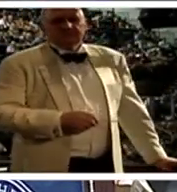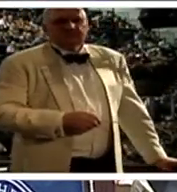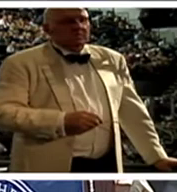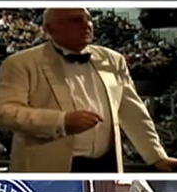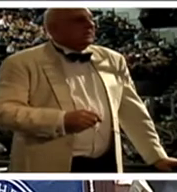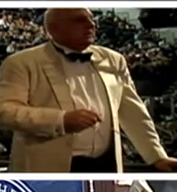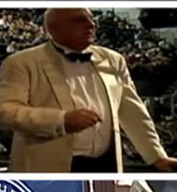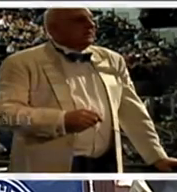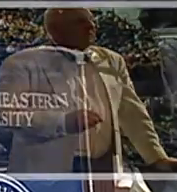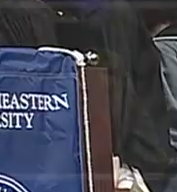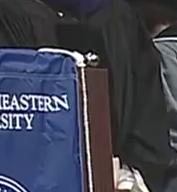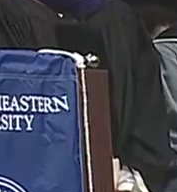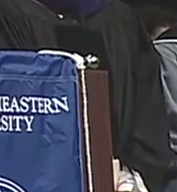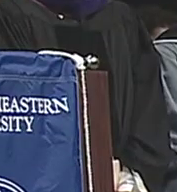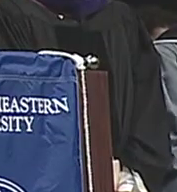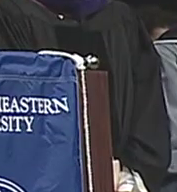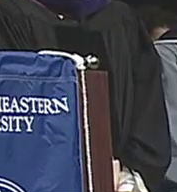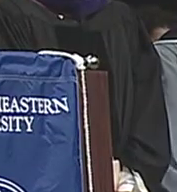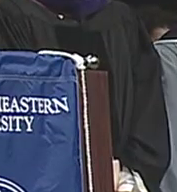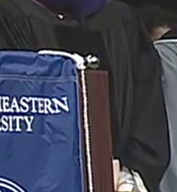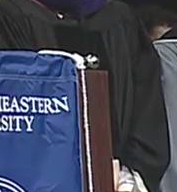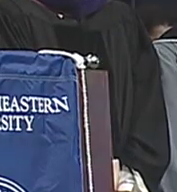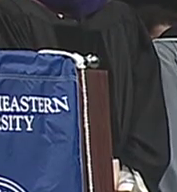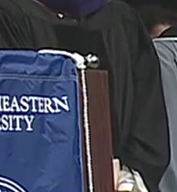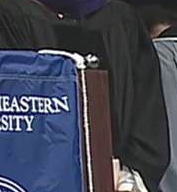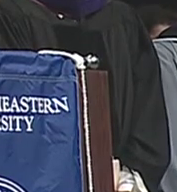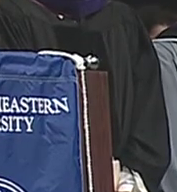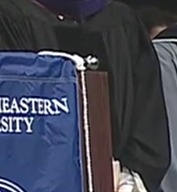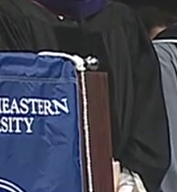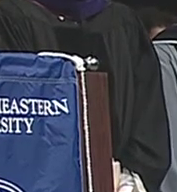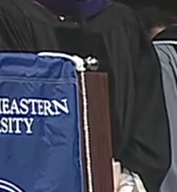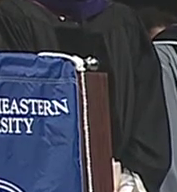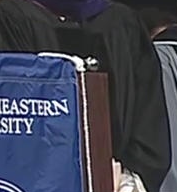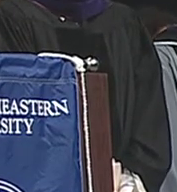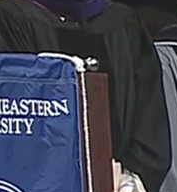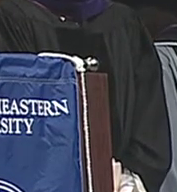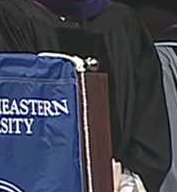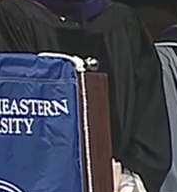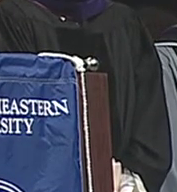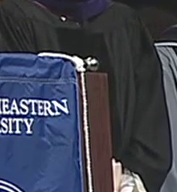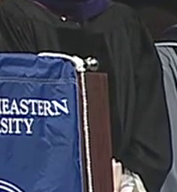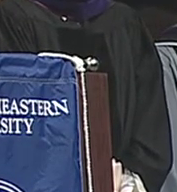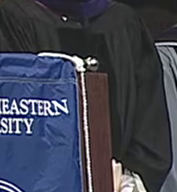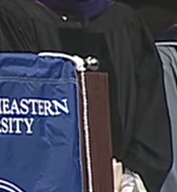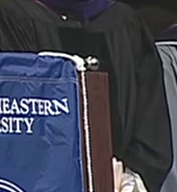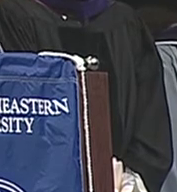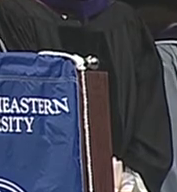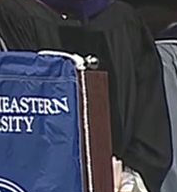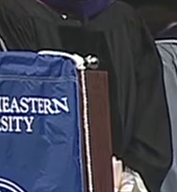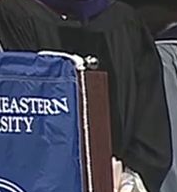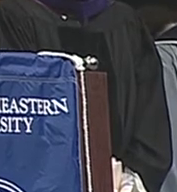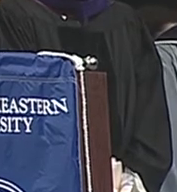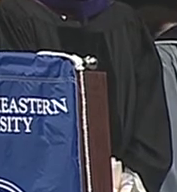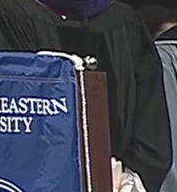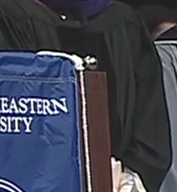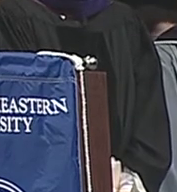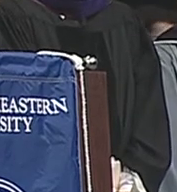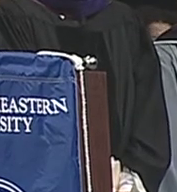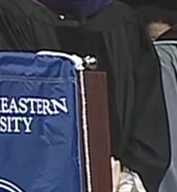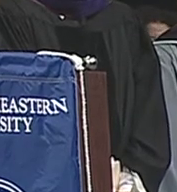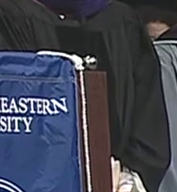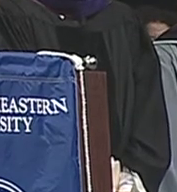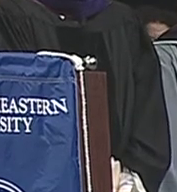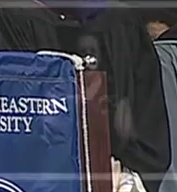university honors for learning and diligence, and upon those whom the university charges to turn scholarships